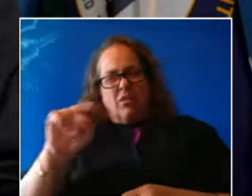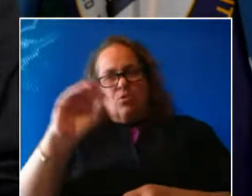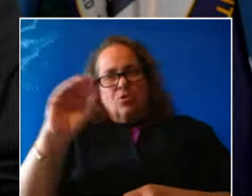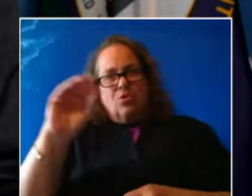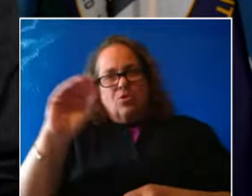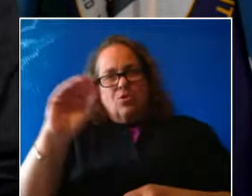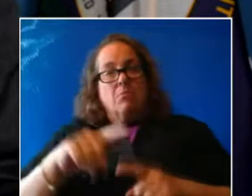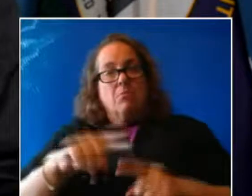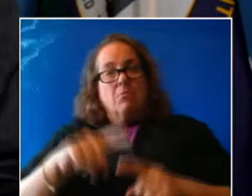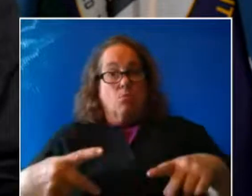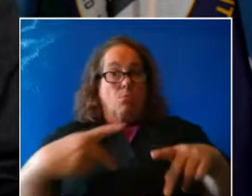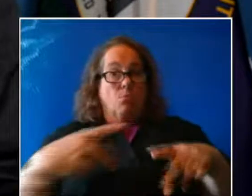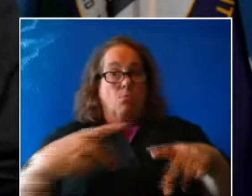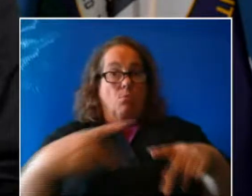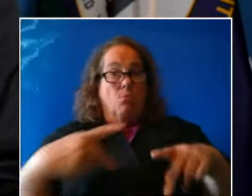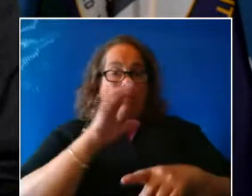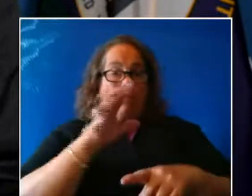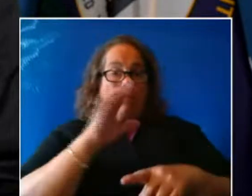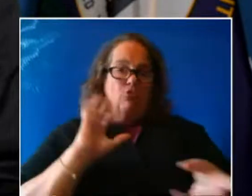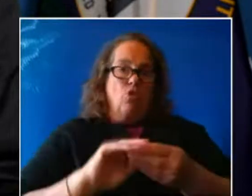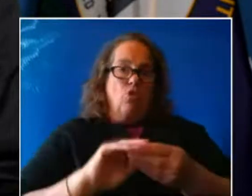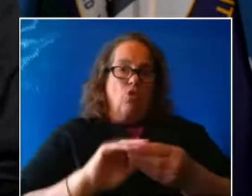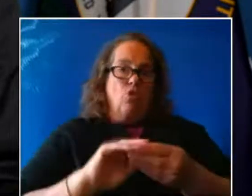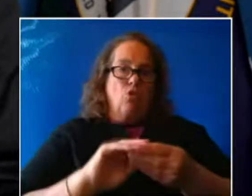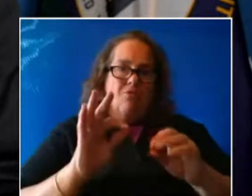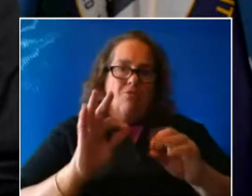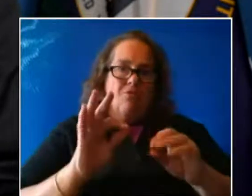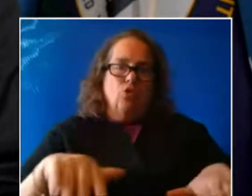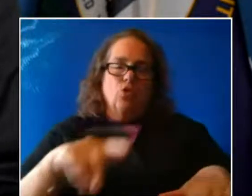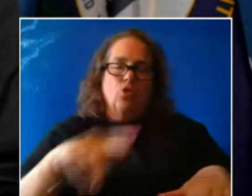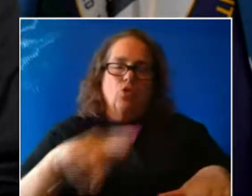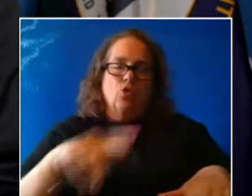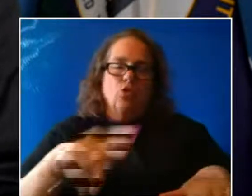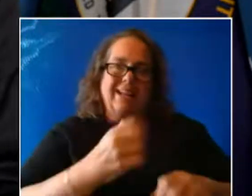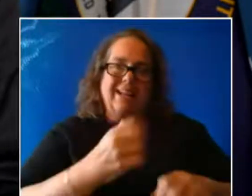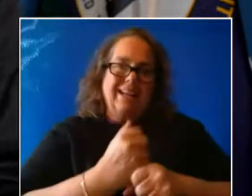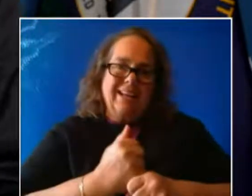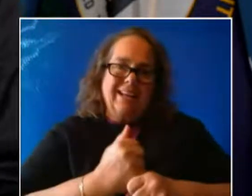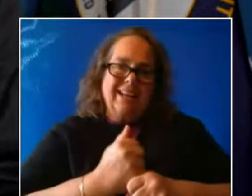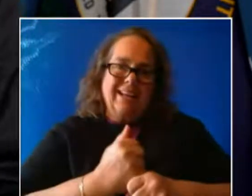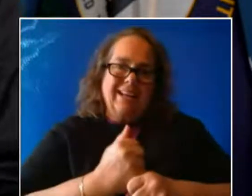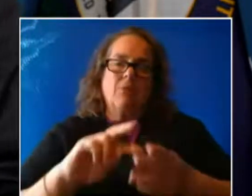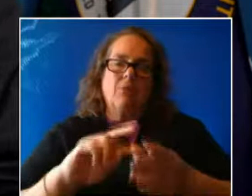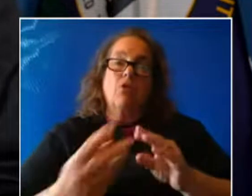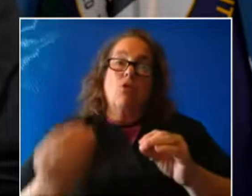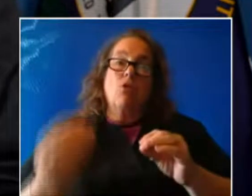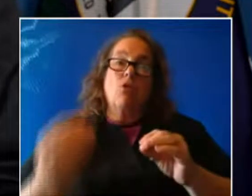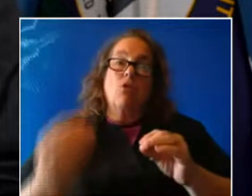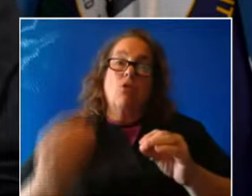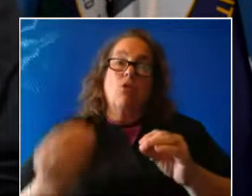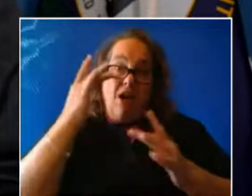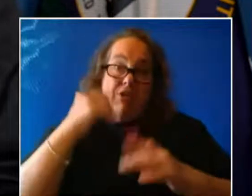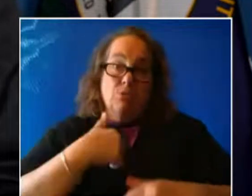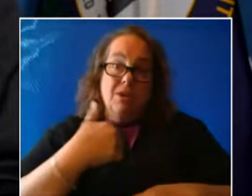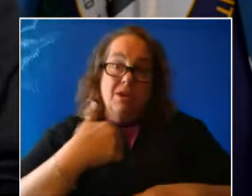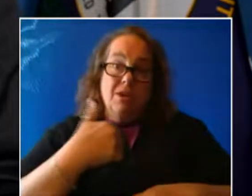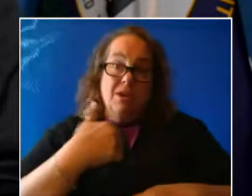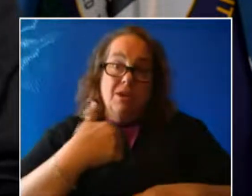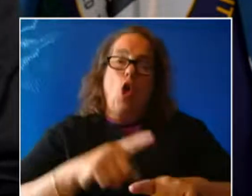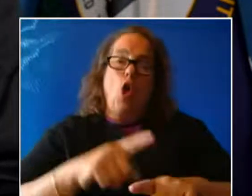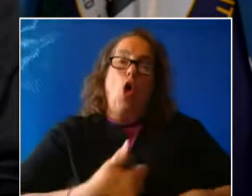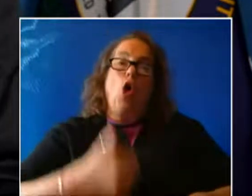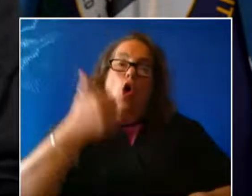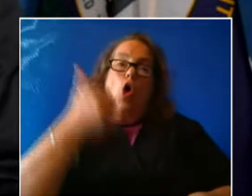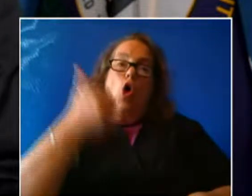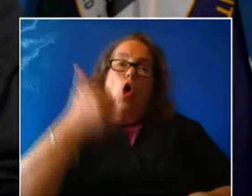right, of children that would get it, meaning the more virus we have, the longer it takes us to defeat this